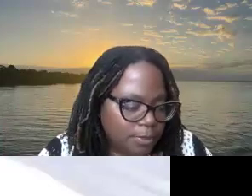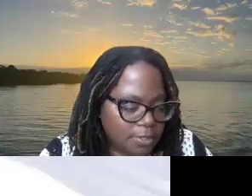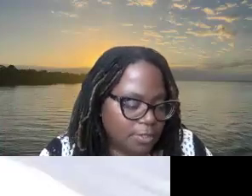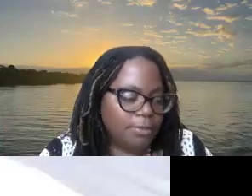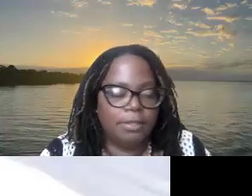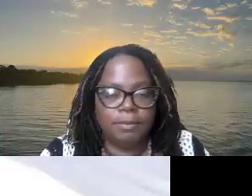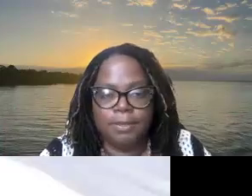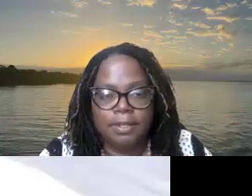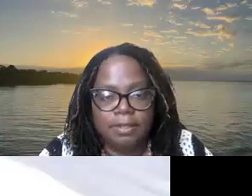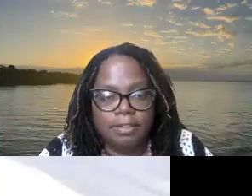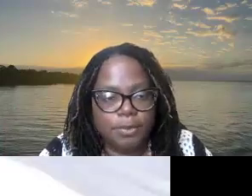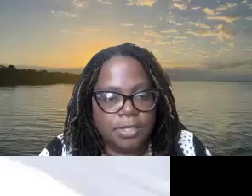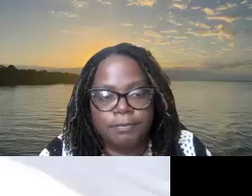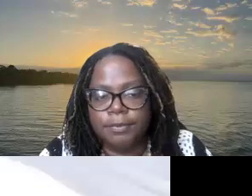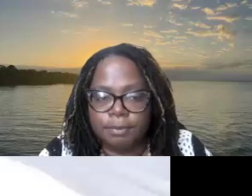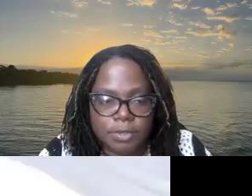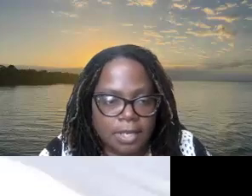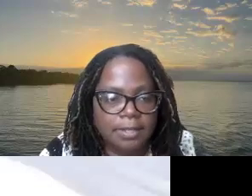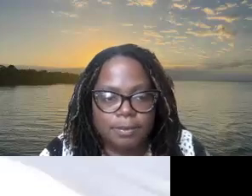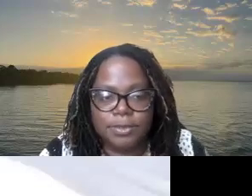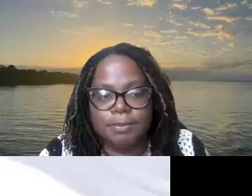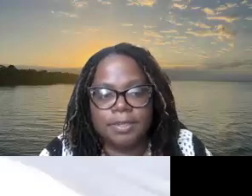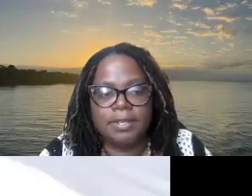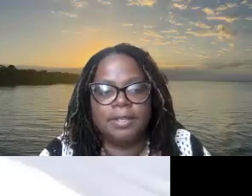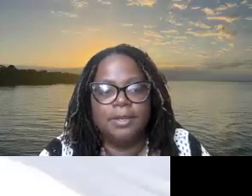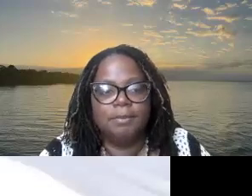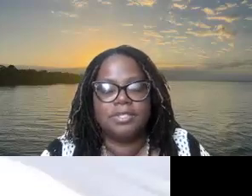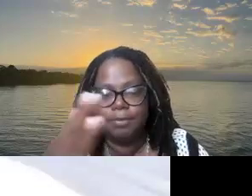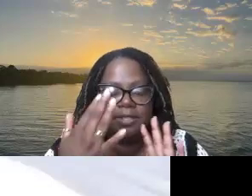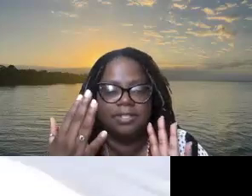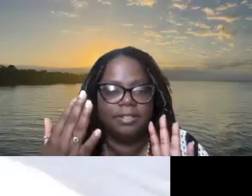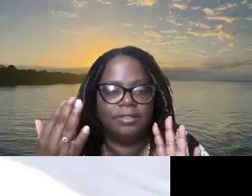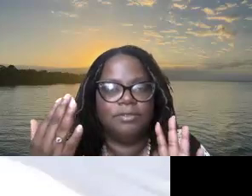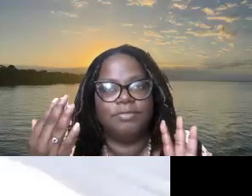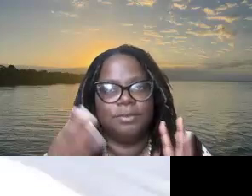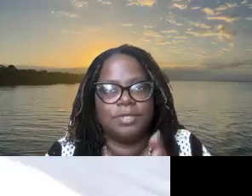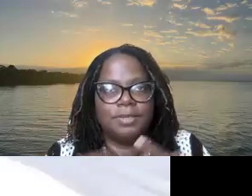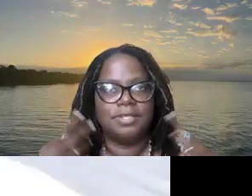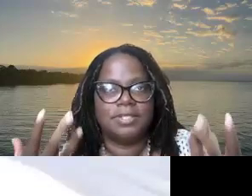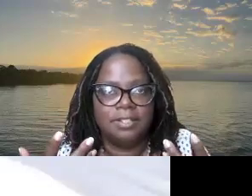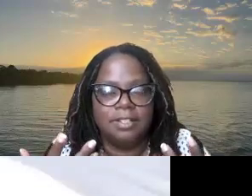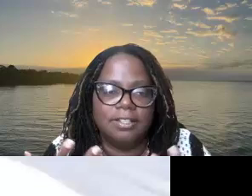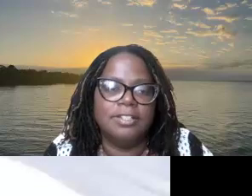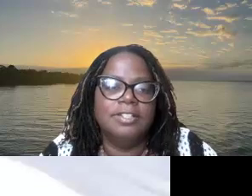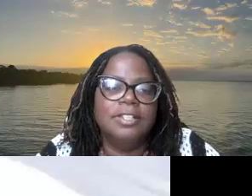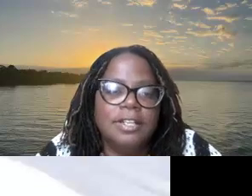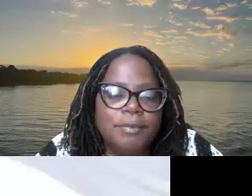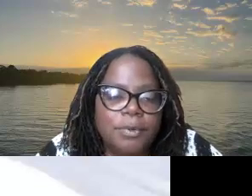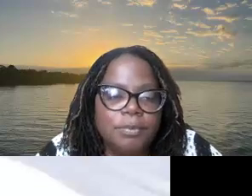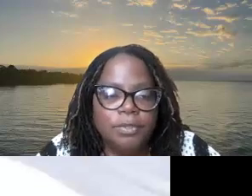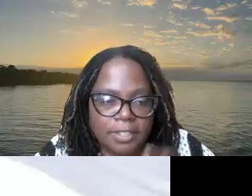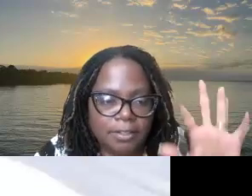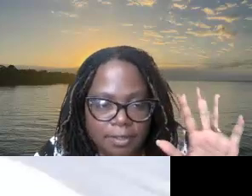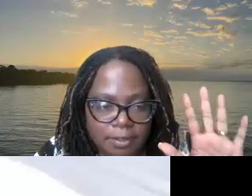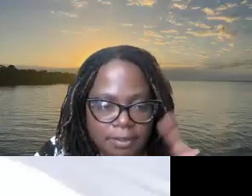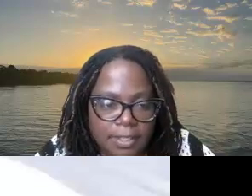in uniform in this community might be the most helpful, the most kind, the most empathetic, but somebody's seeing a uniform, somebody's seeing a gun.